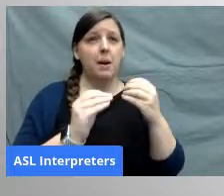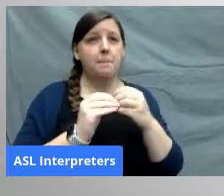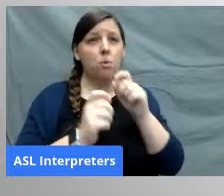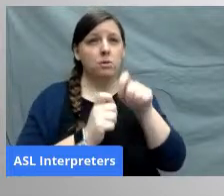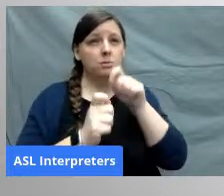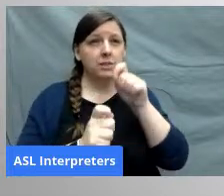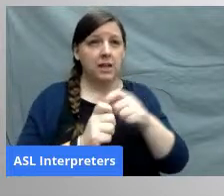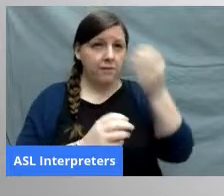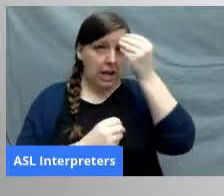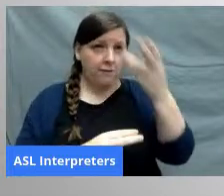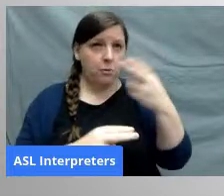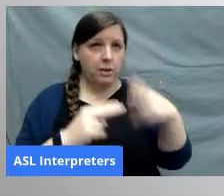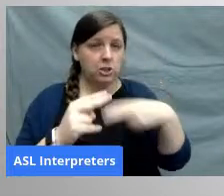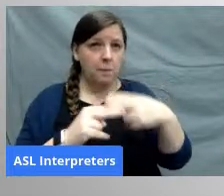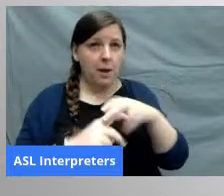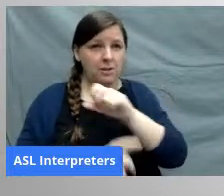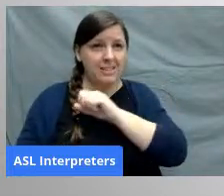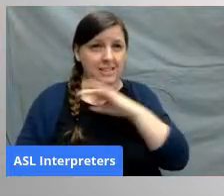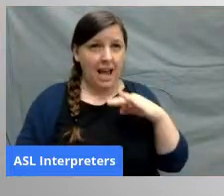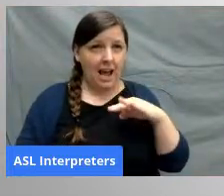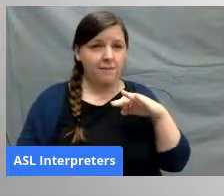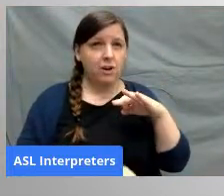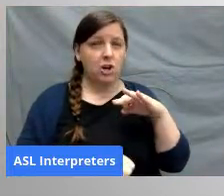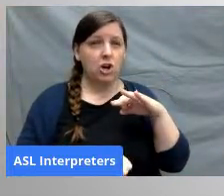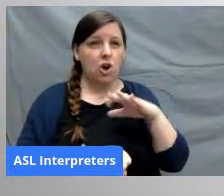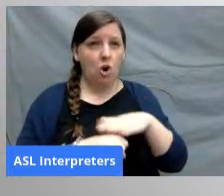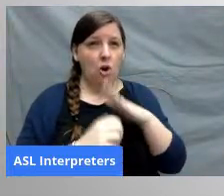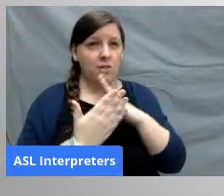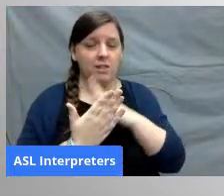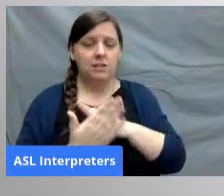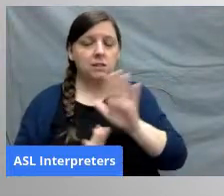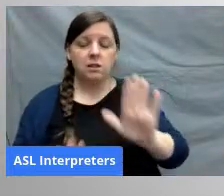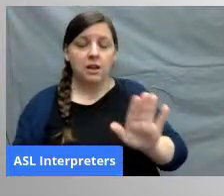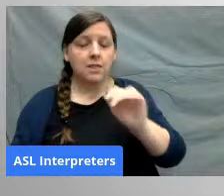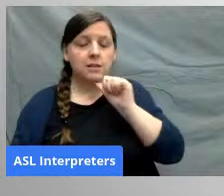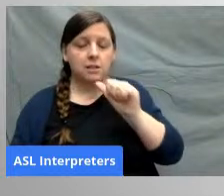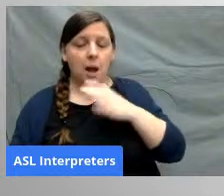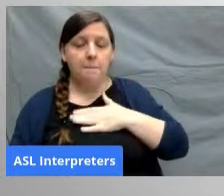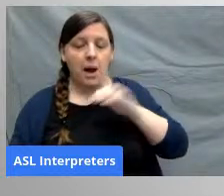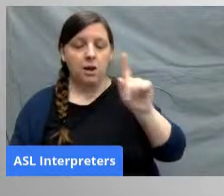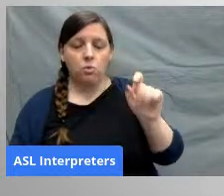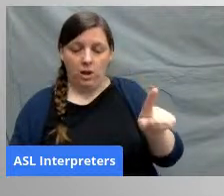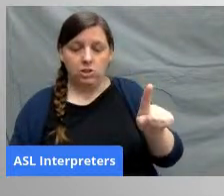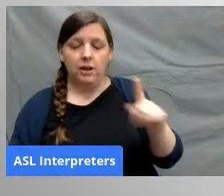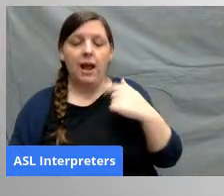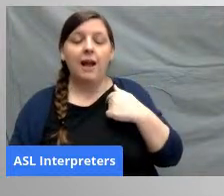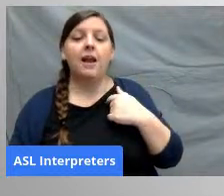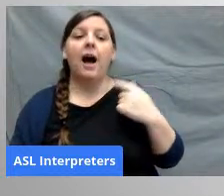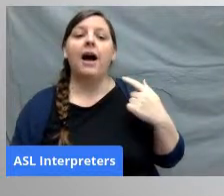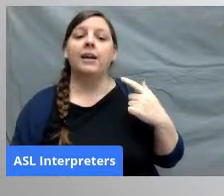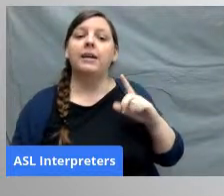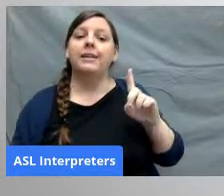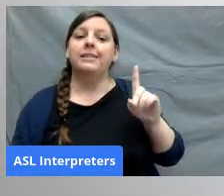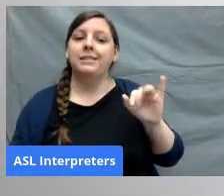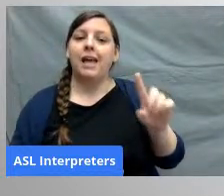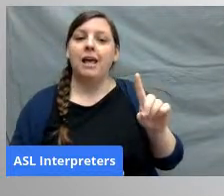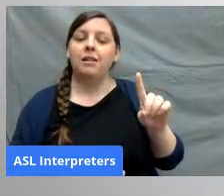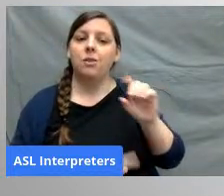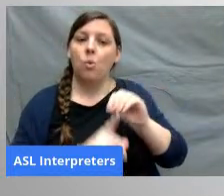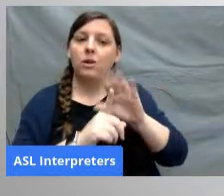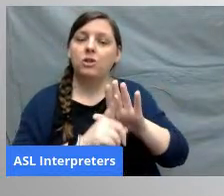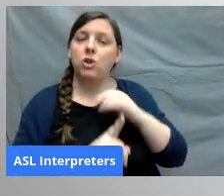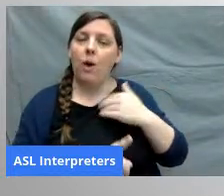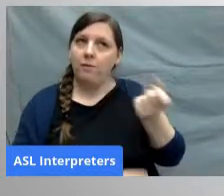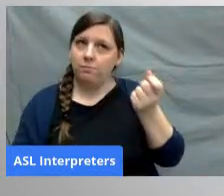the lists. That wasn't my question at all. And I did do the orientation, so I fully understand that